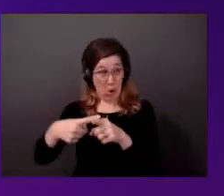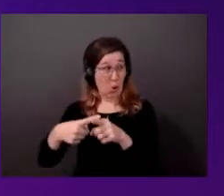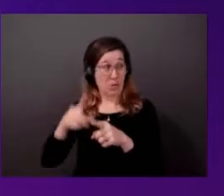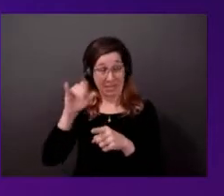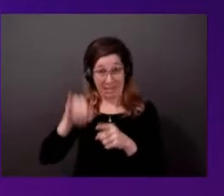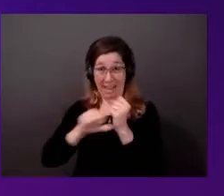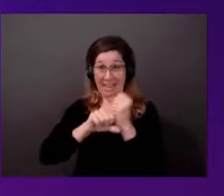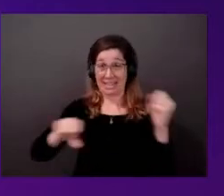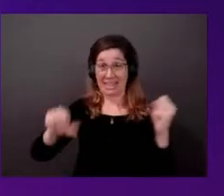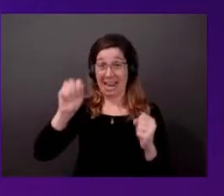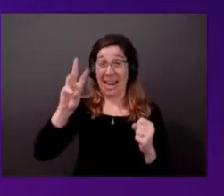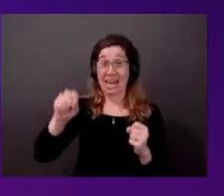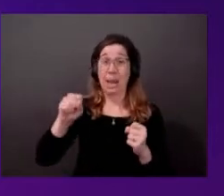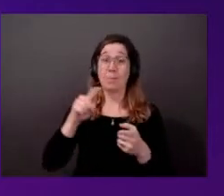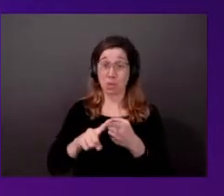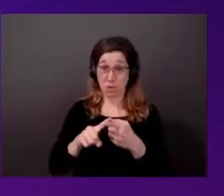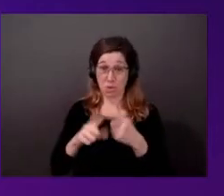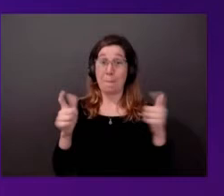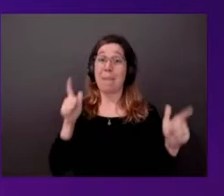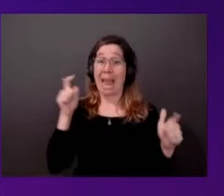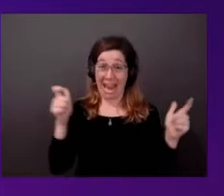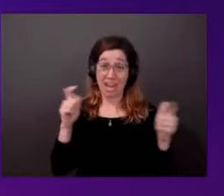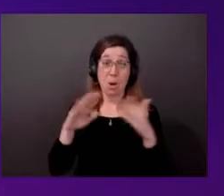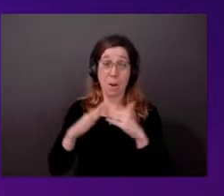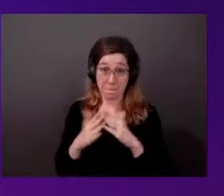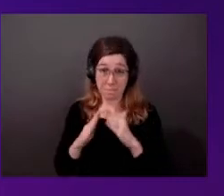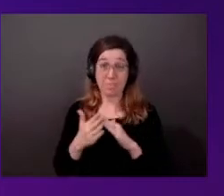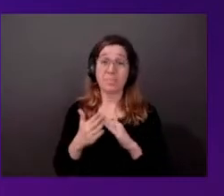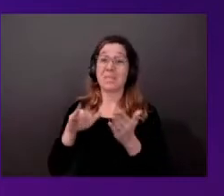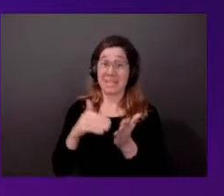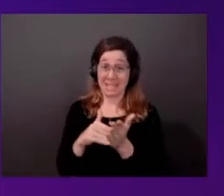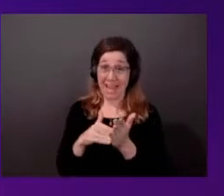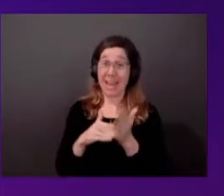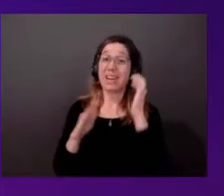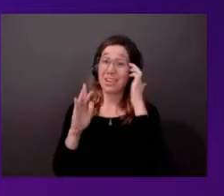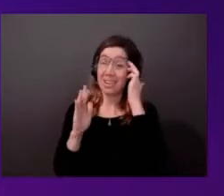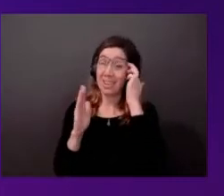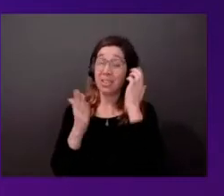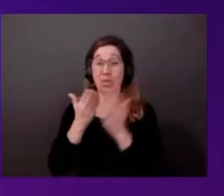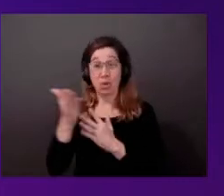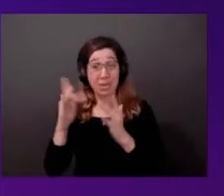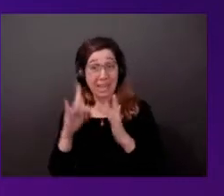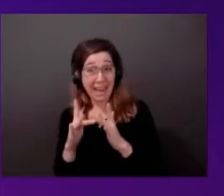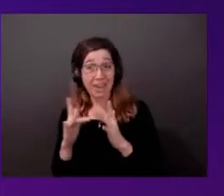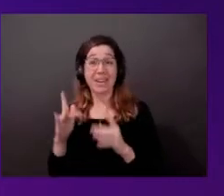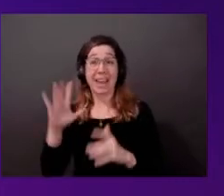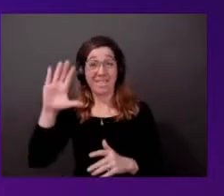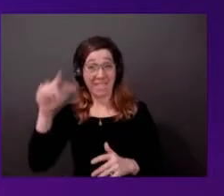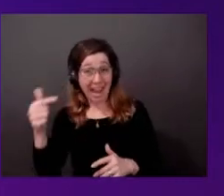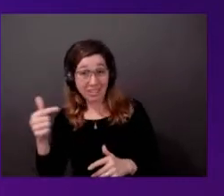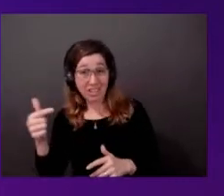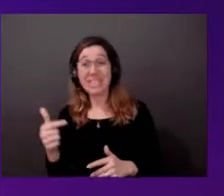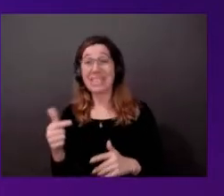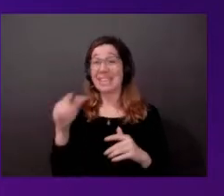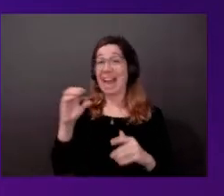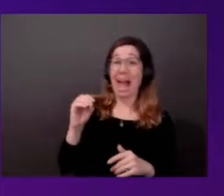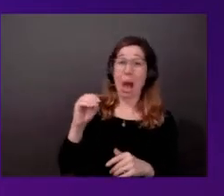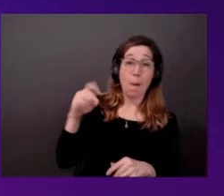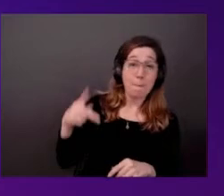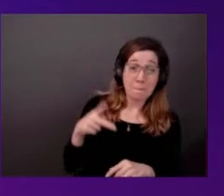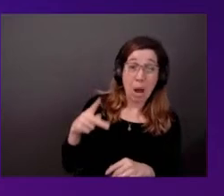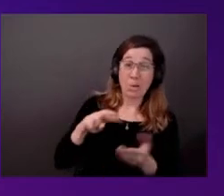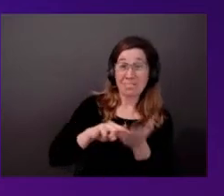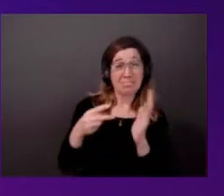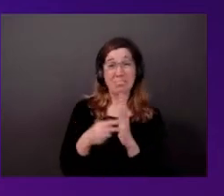industrial centers over the internet and the 5G network, outposts that extend AWS to virtually any customer on-premises